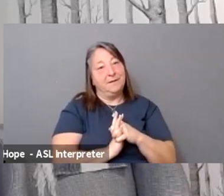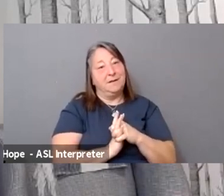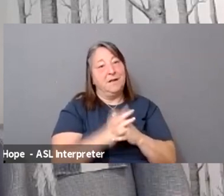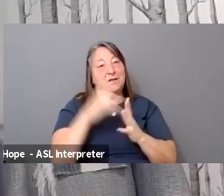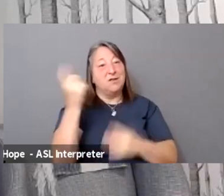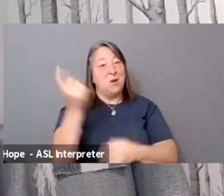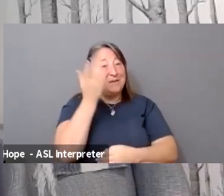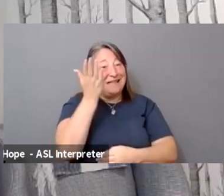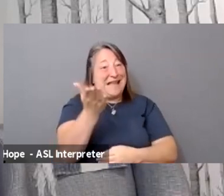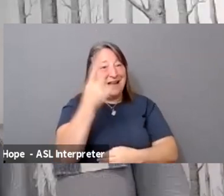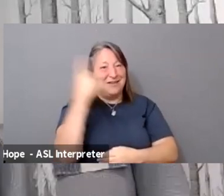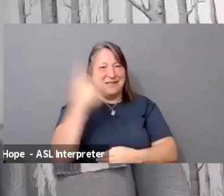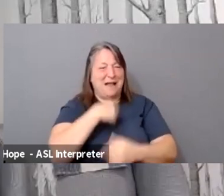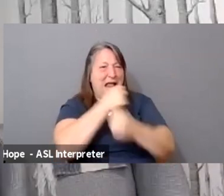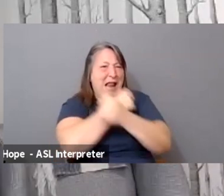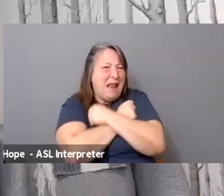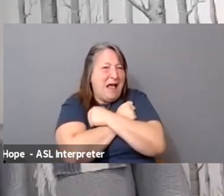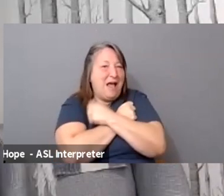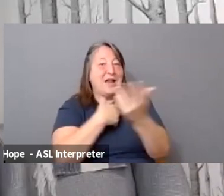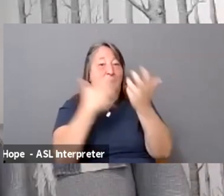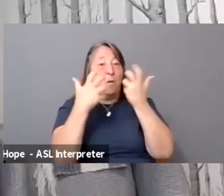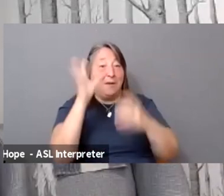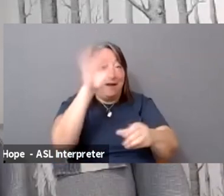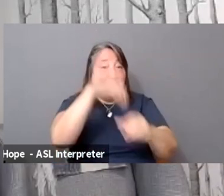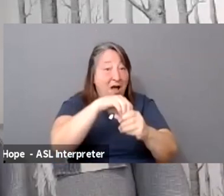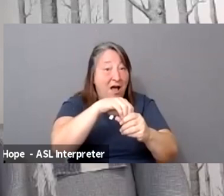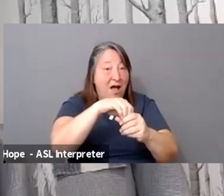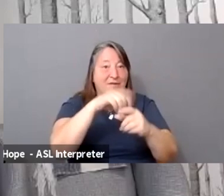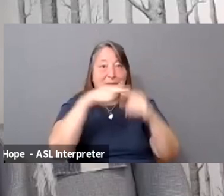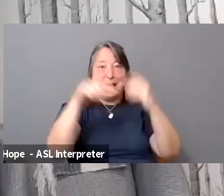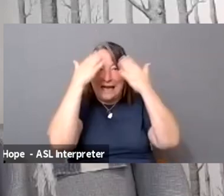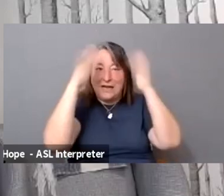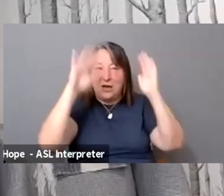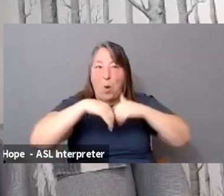that I loved and I wanted to take part in. I just didn't know how.